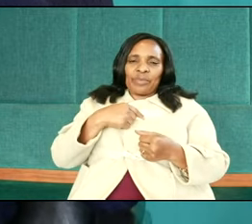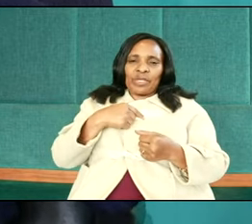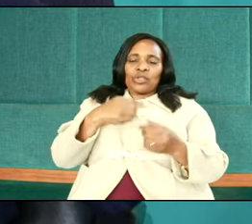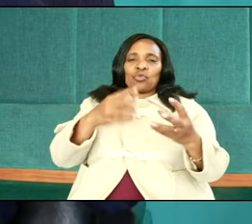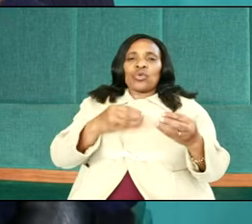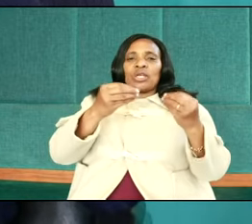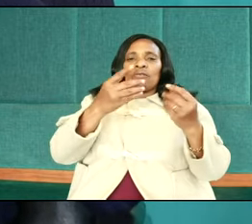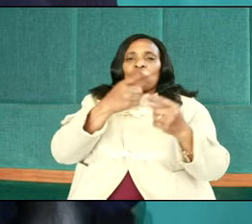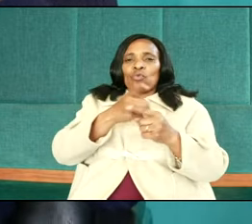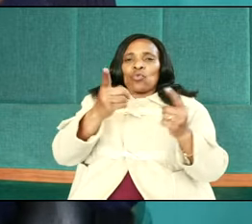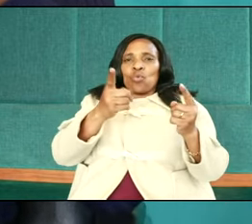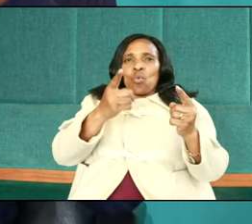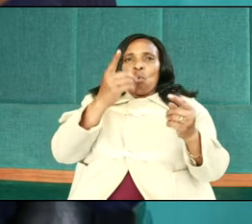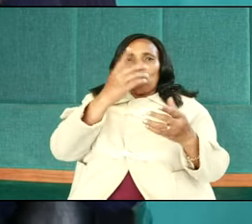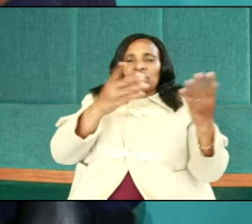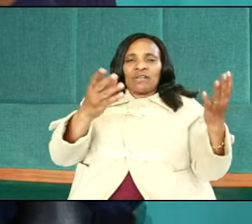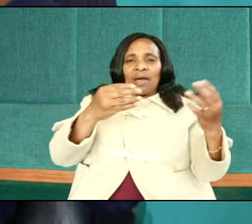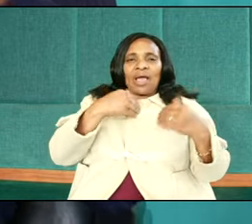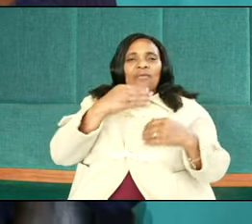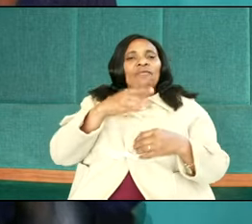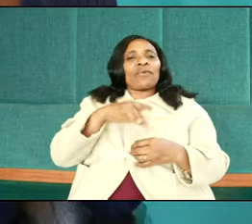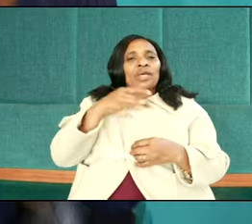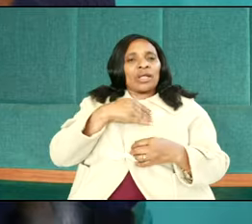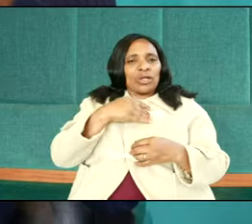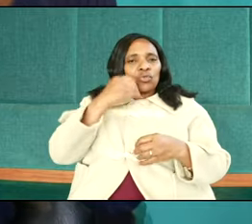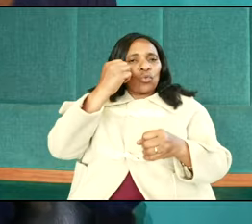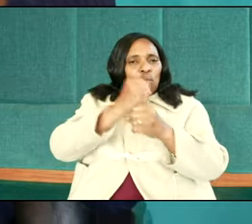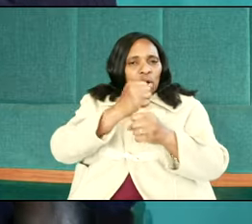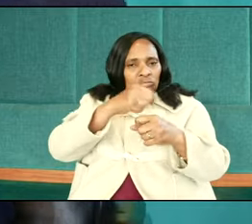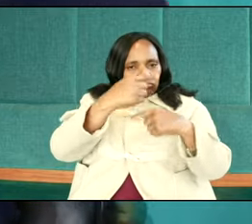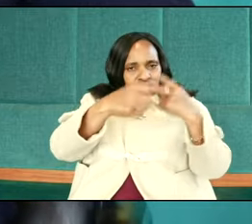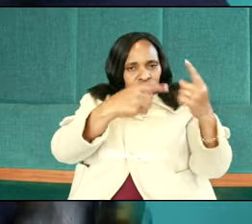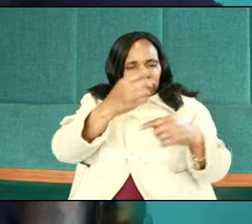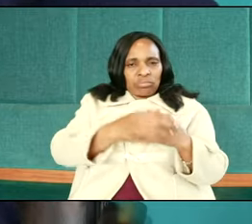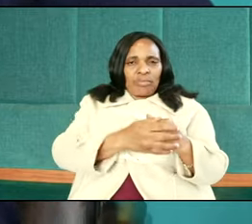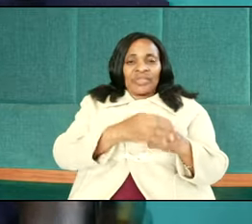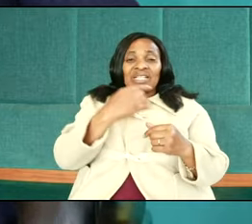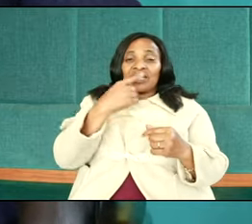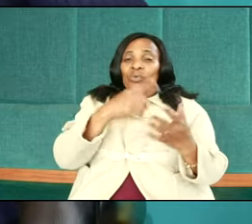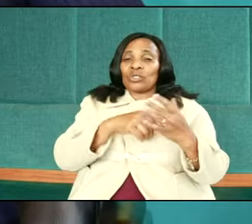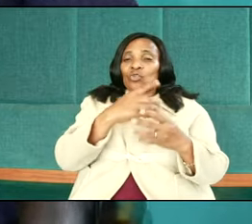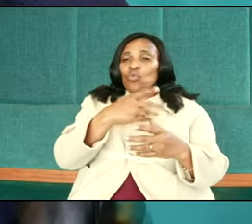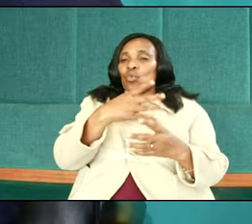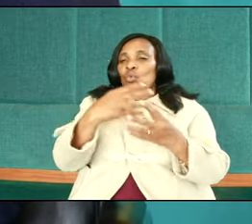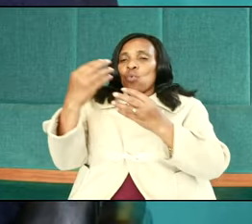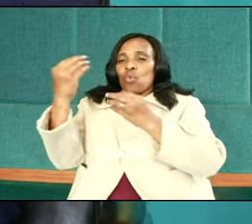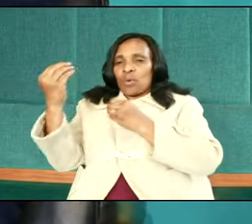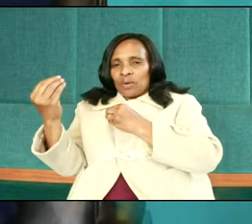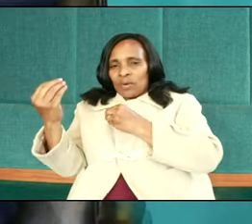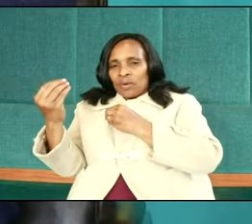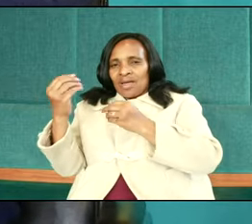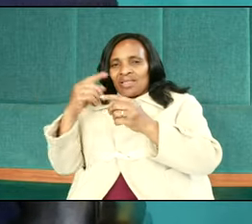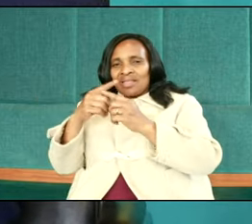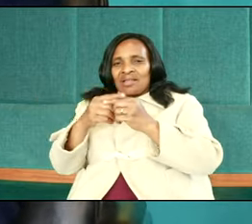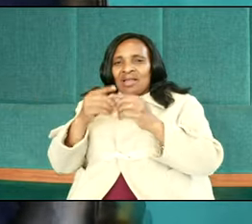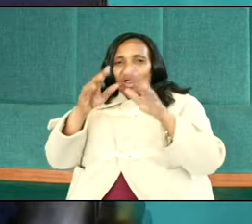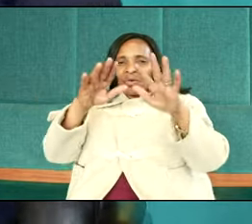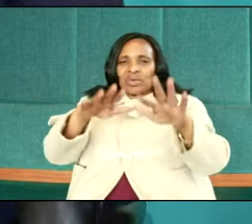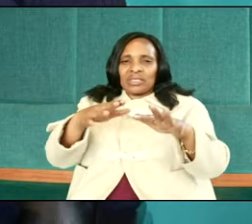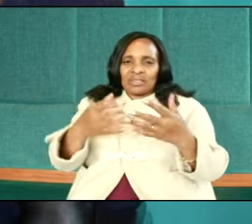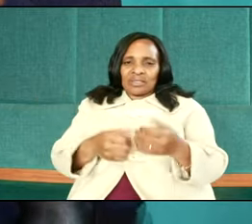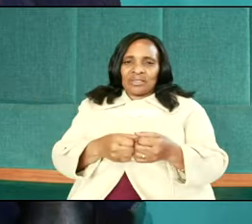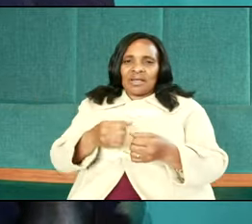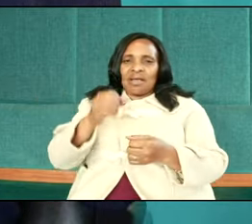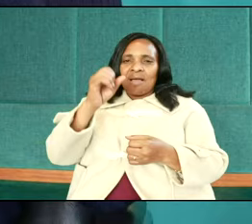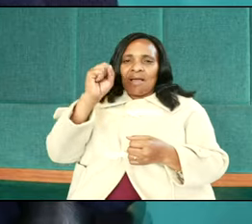talk. That your solution is, I'm going to give you work to do. So he says, you go and anoint Hazael, king